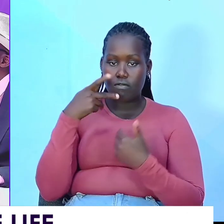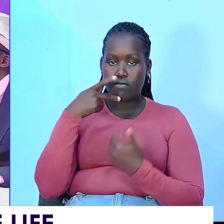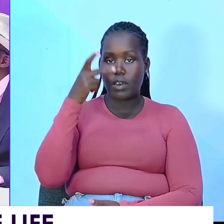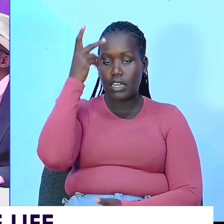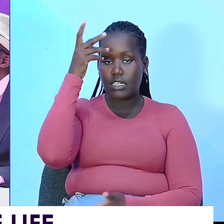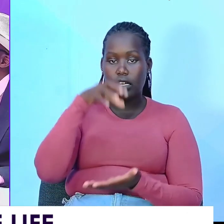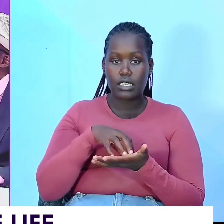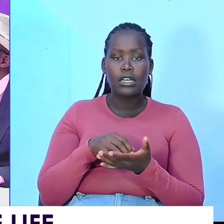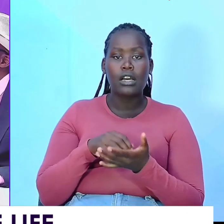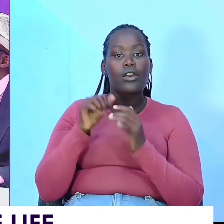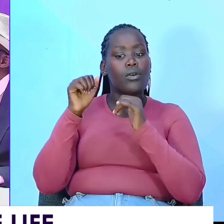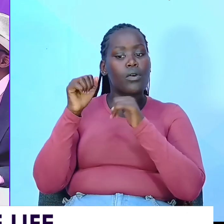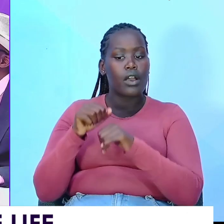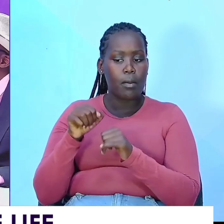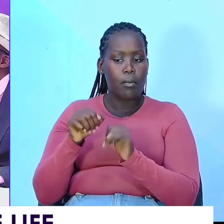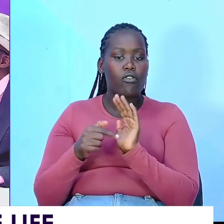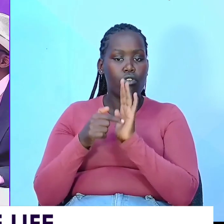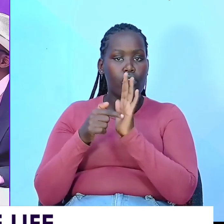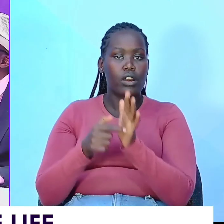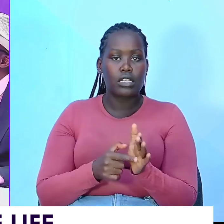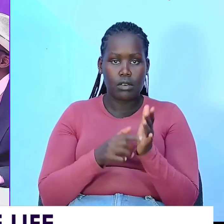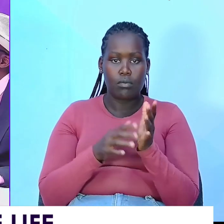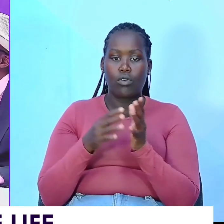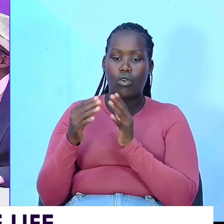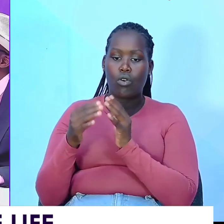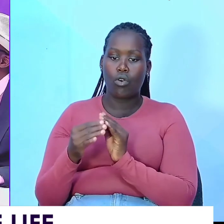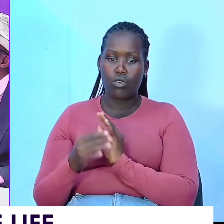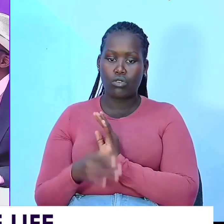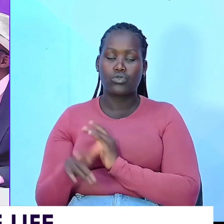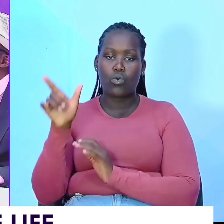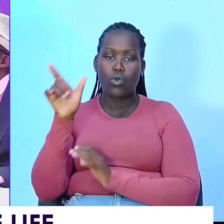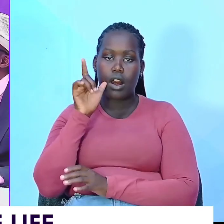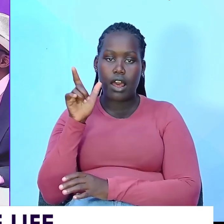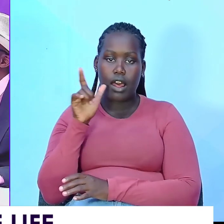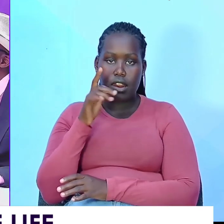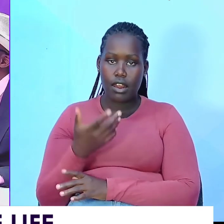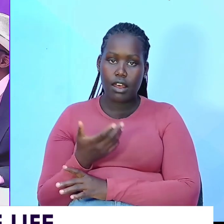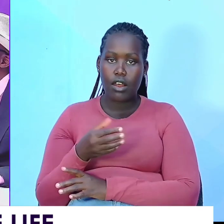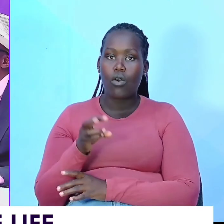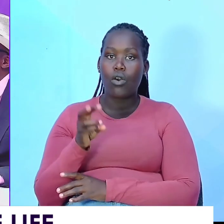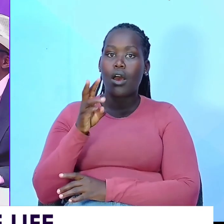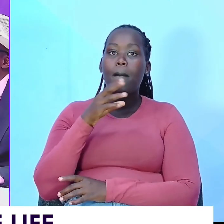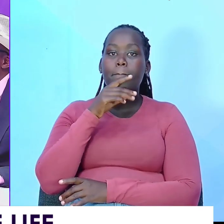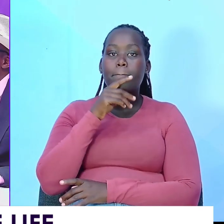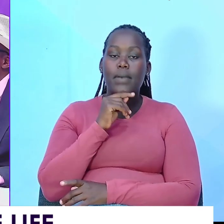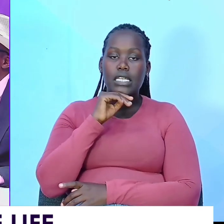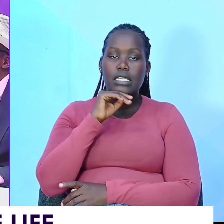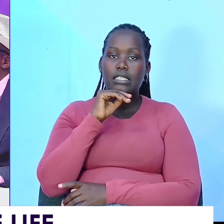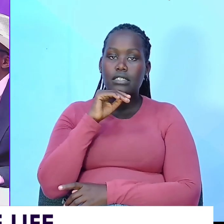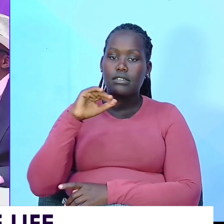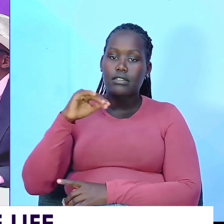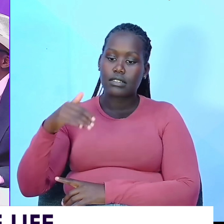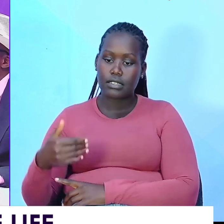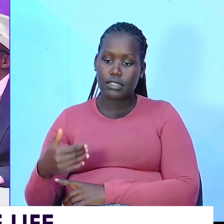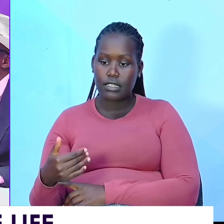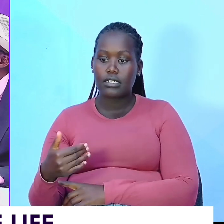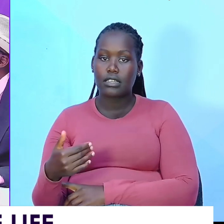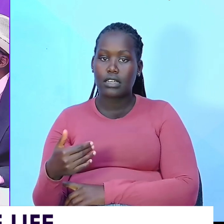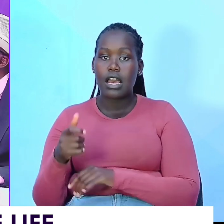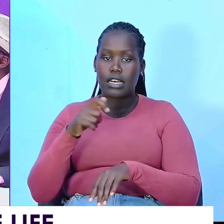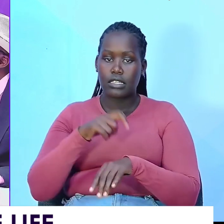to, for example, go to London or go to Manchester City, and when you look